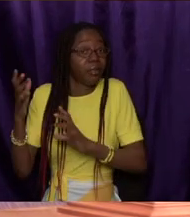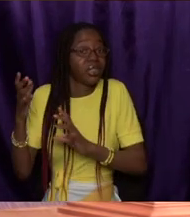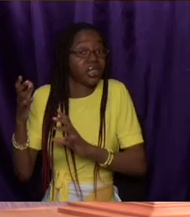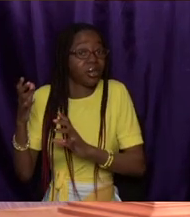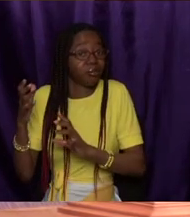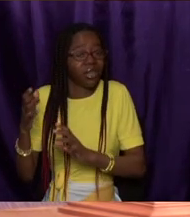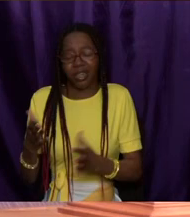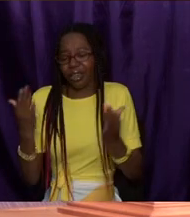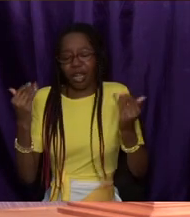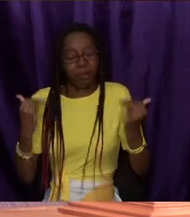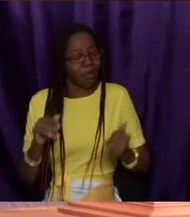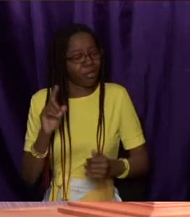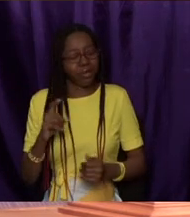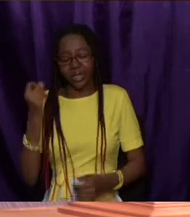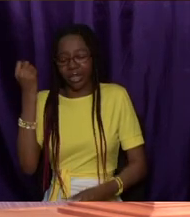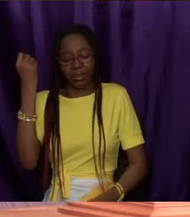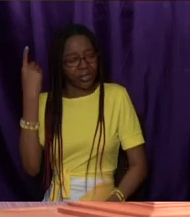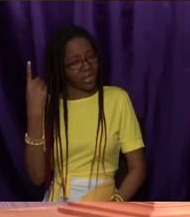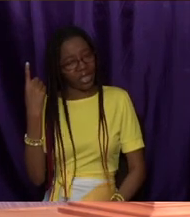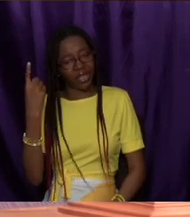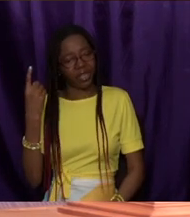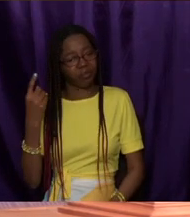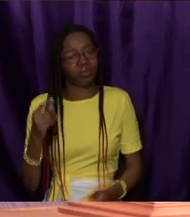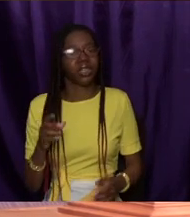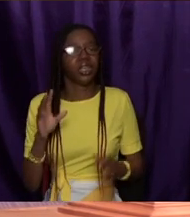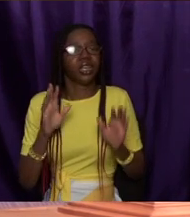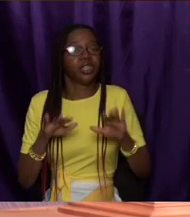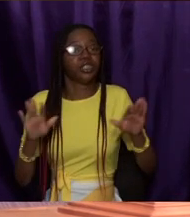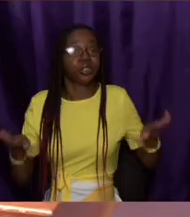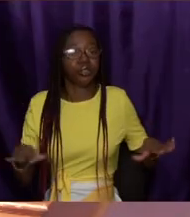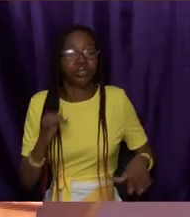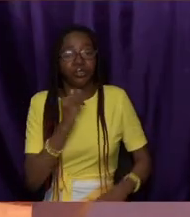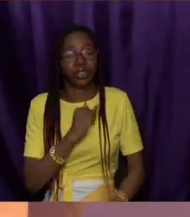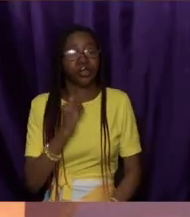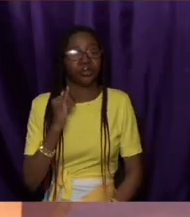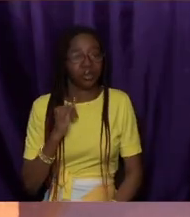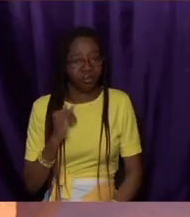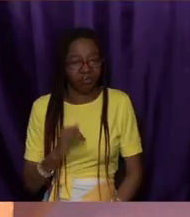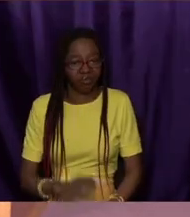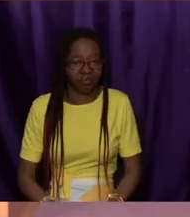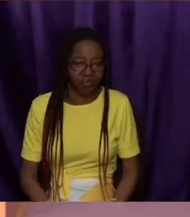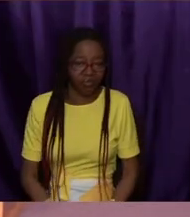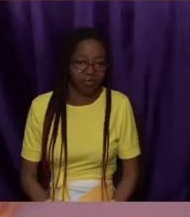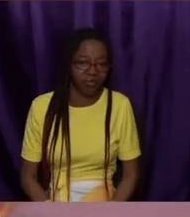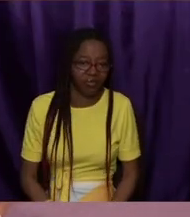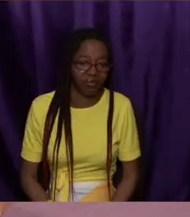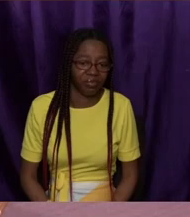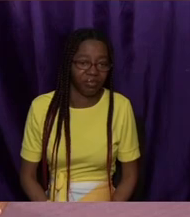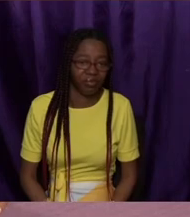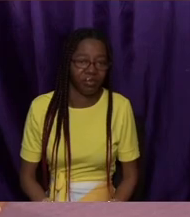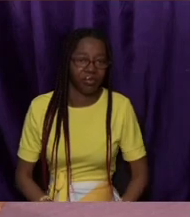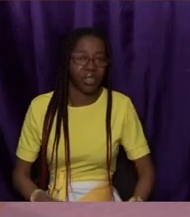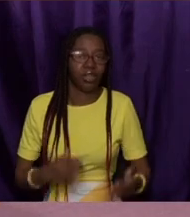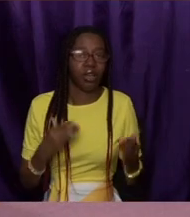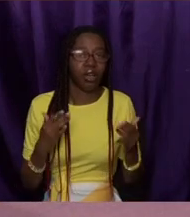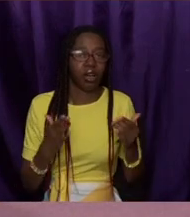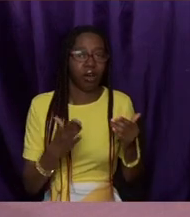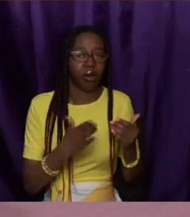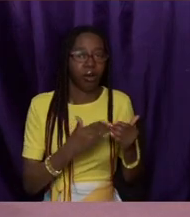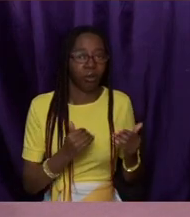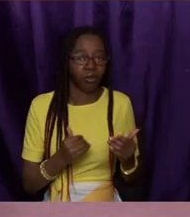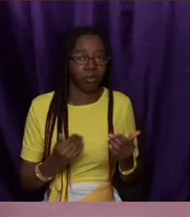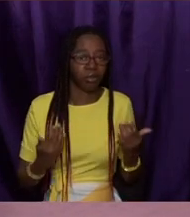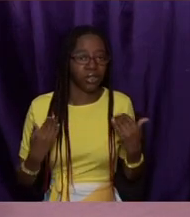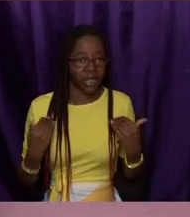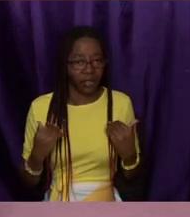you? Come on, you need to hear me. Hear the children of Israel. Are on the verge of possessing